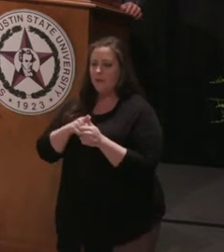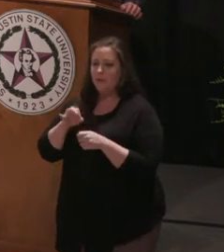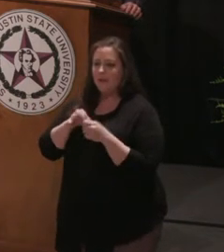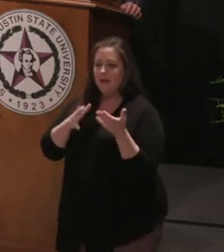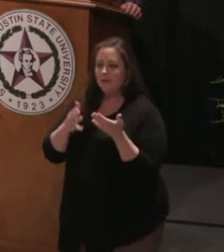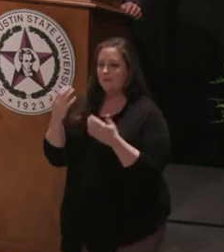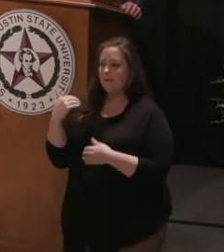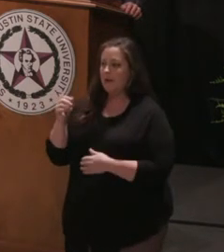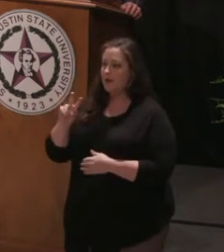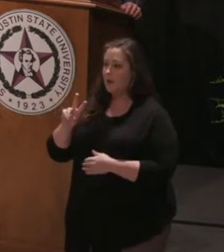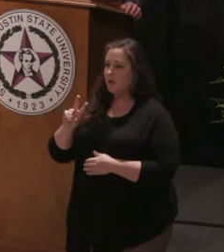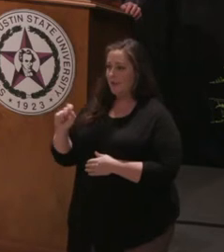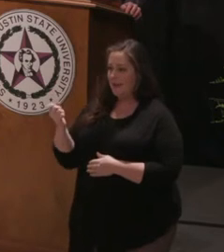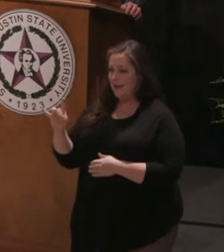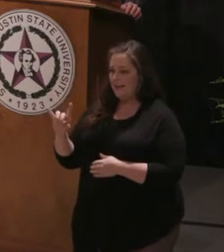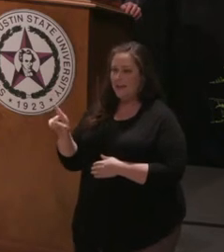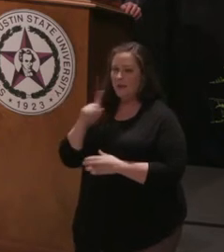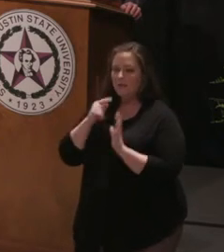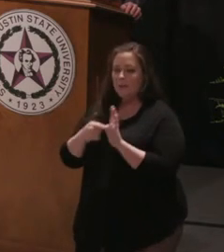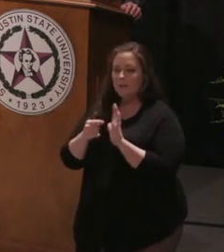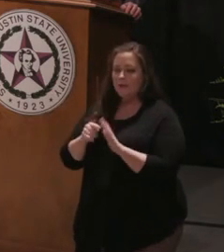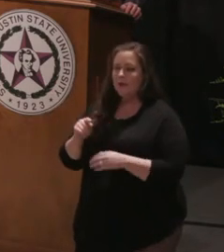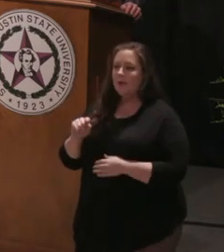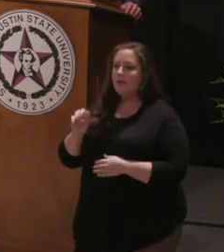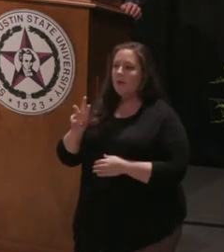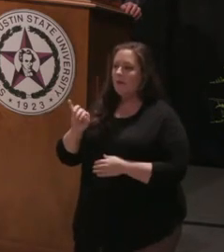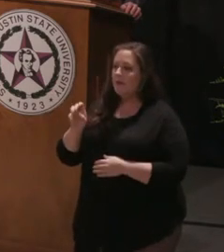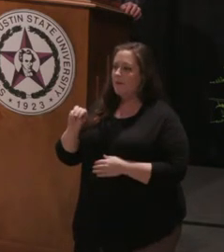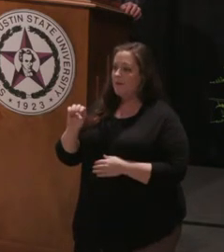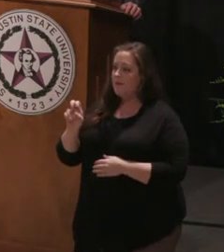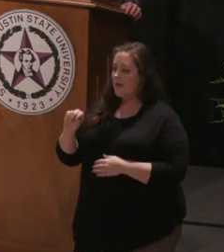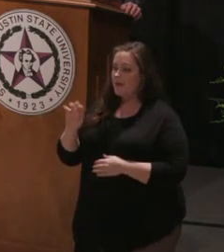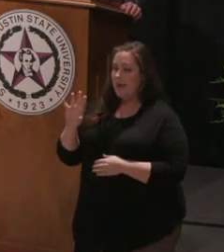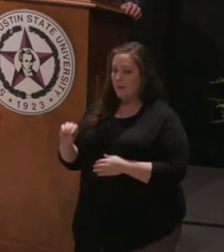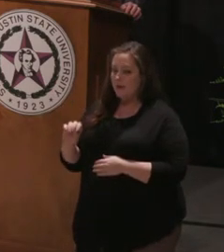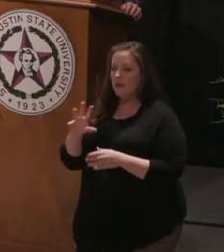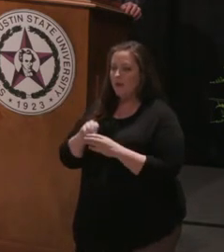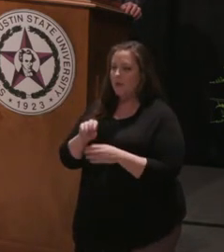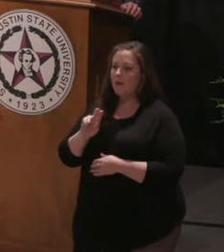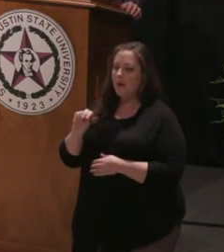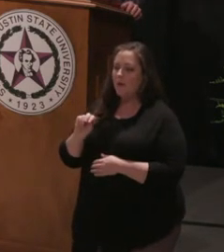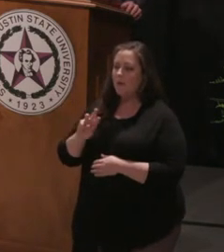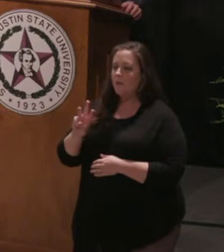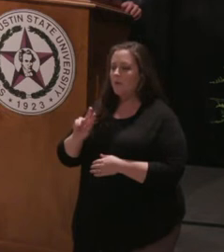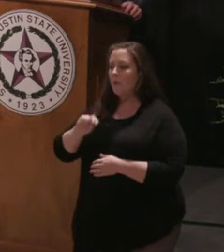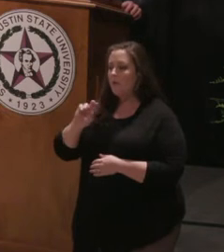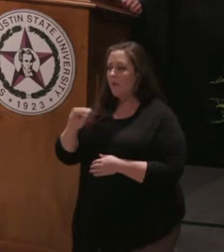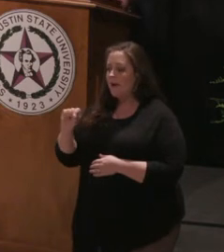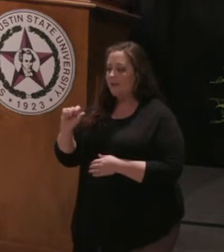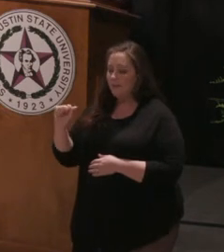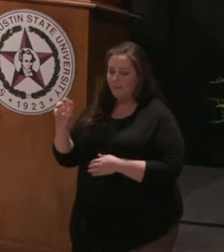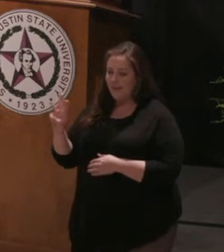in 2018. He represents Western Williamson County, including Northwest Austin, Cedar Park,